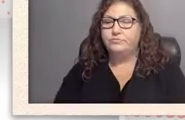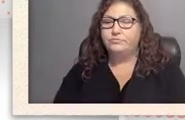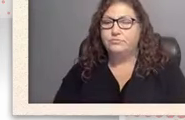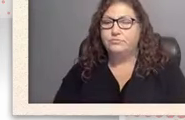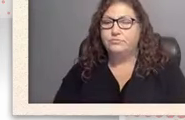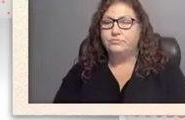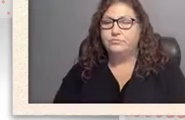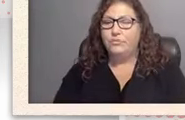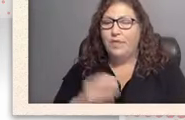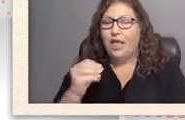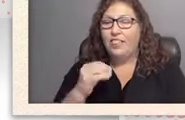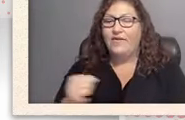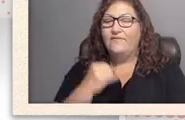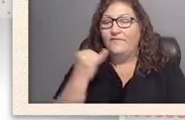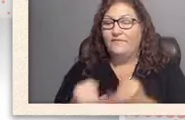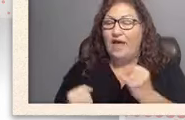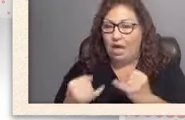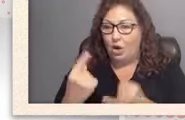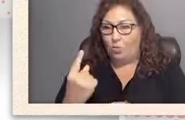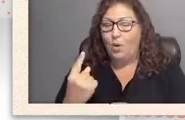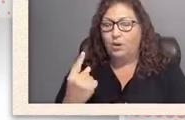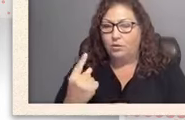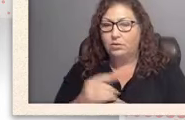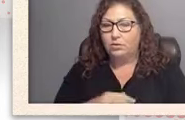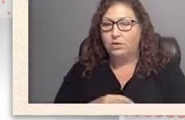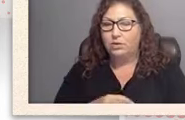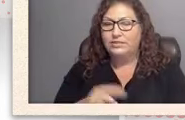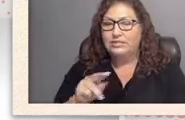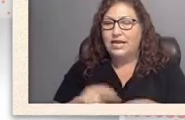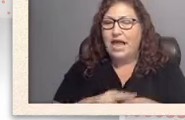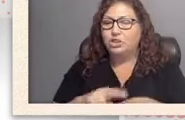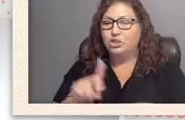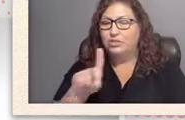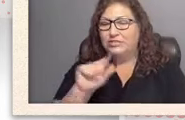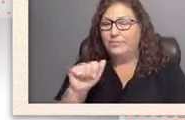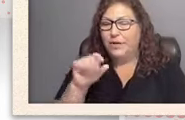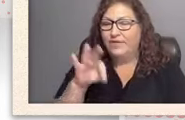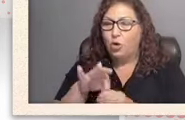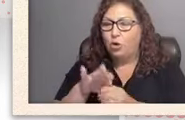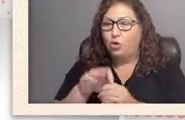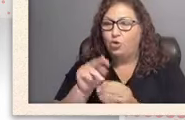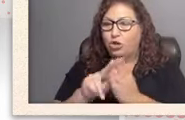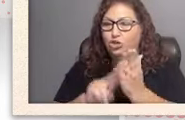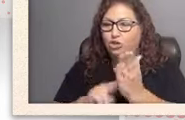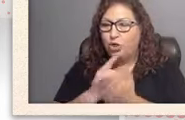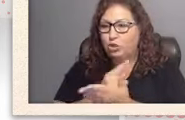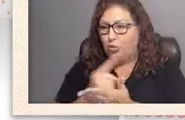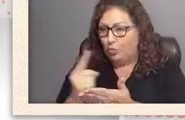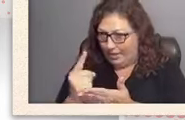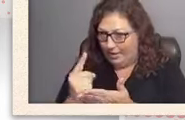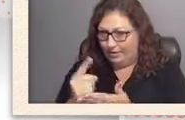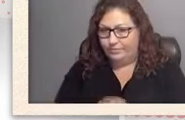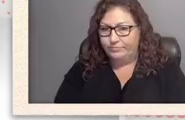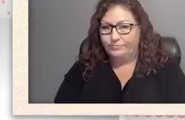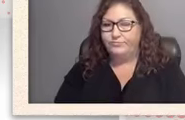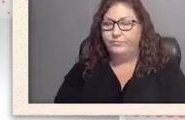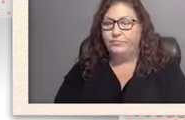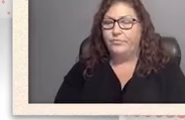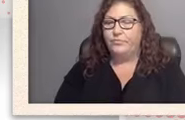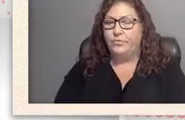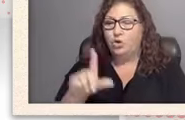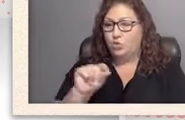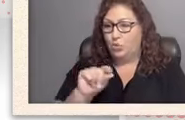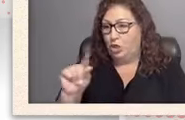final bullet point is National Disability Voter Registration Week